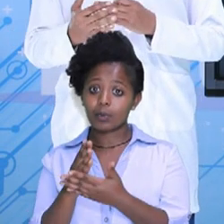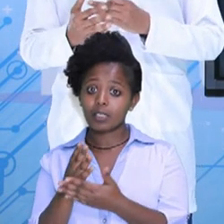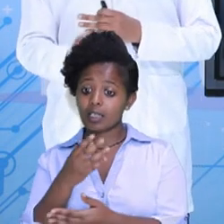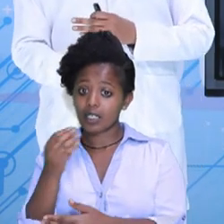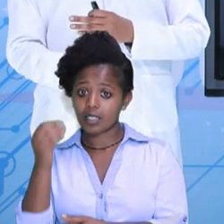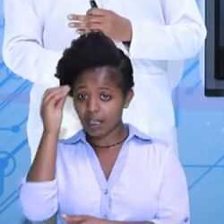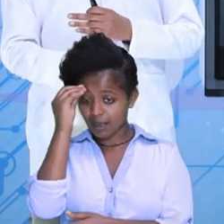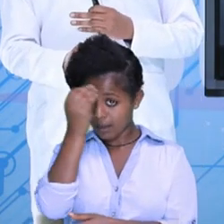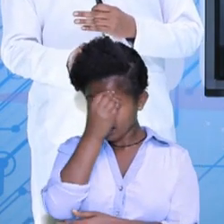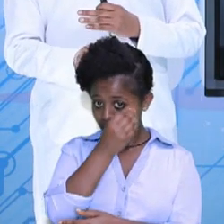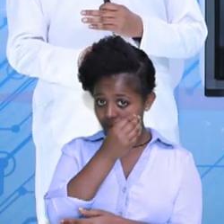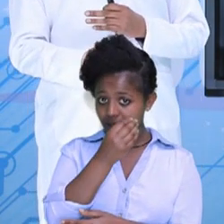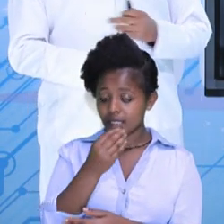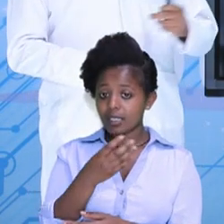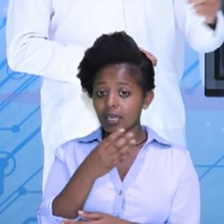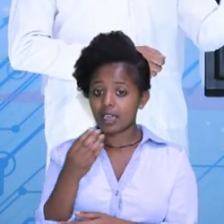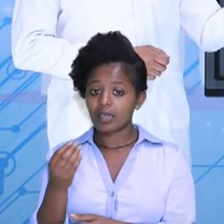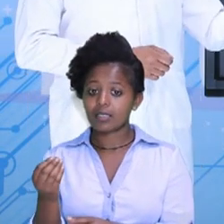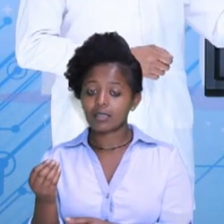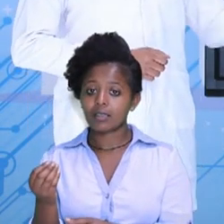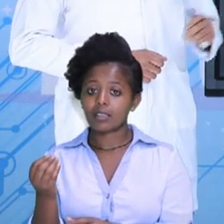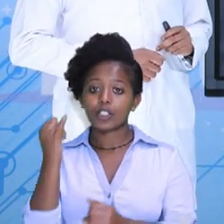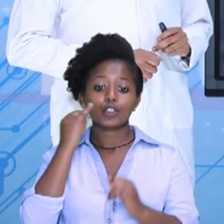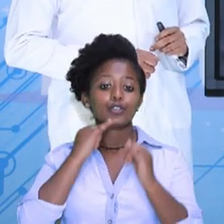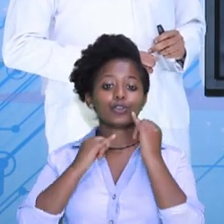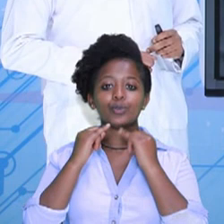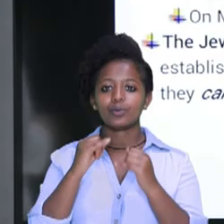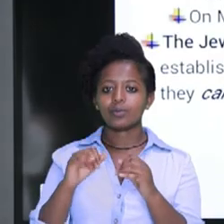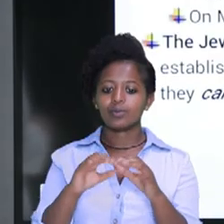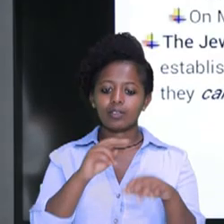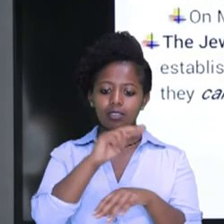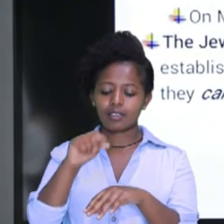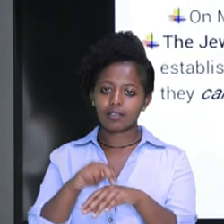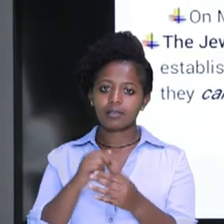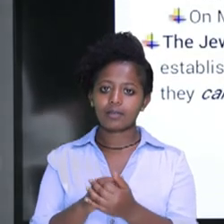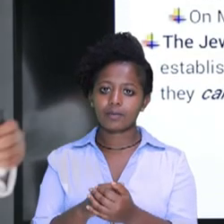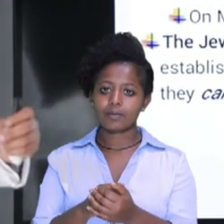Arab nationalists and Jew nationalists.